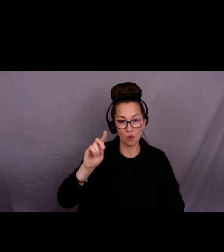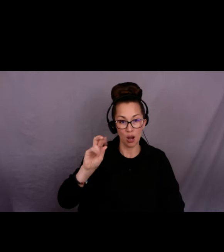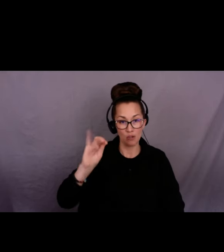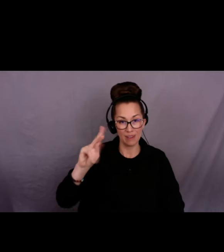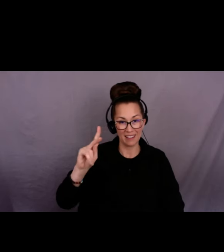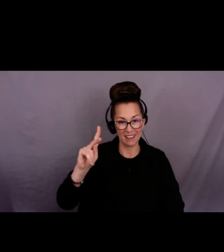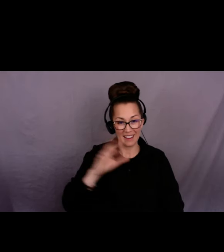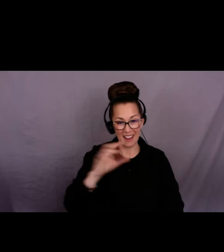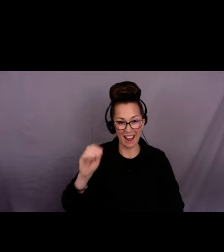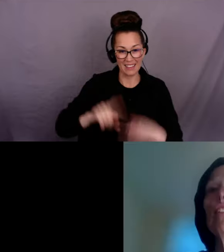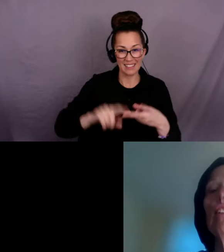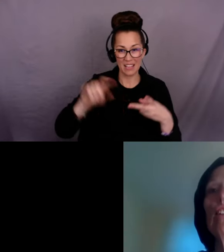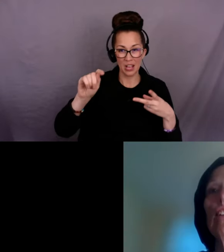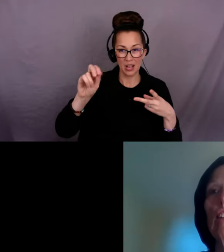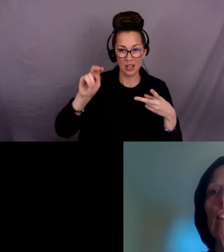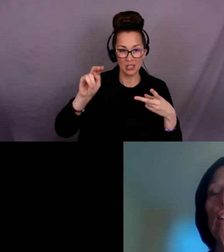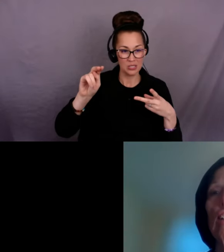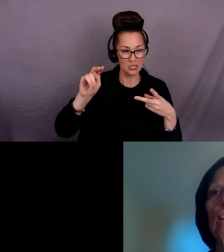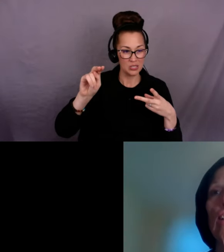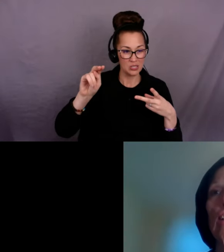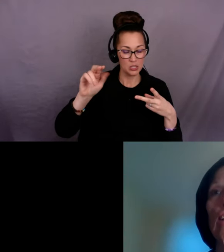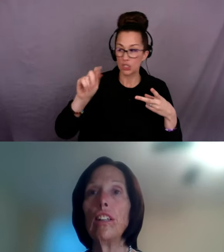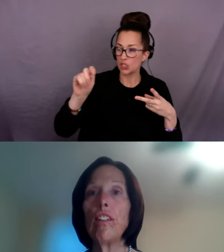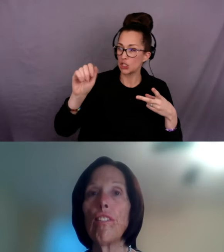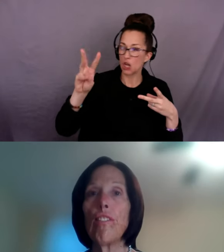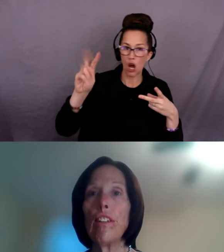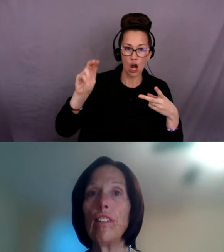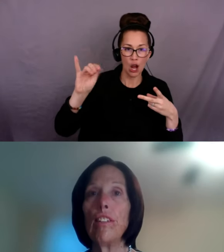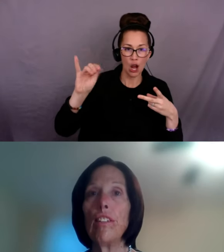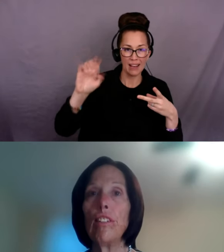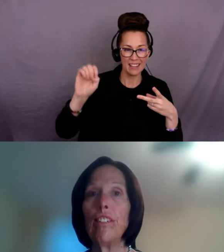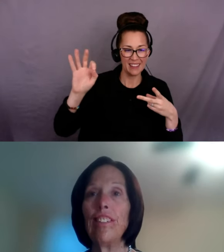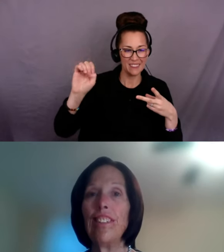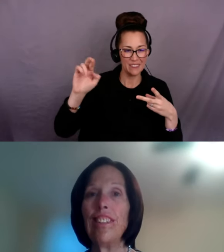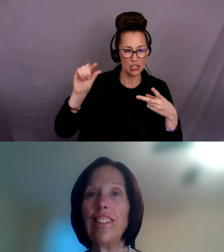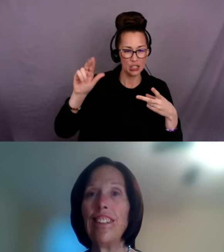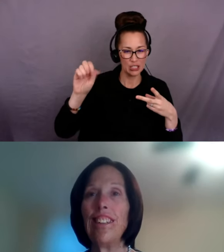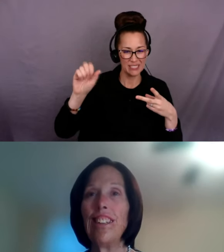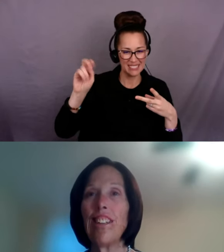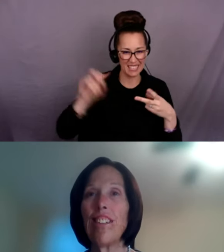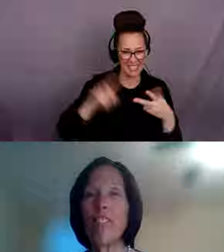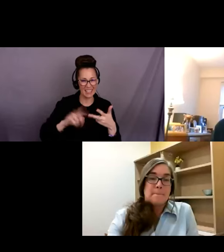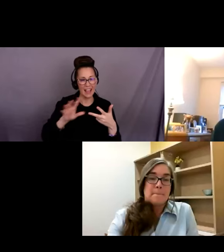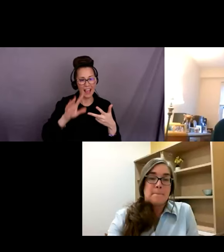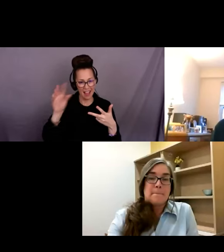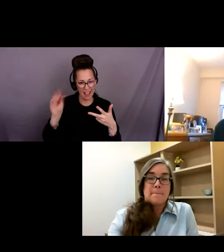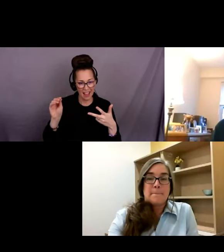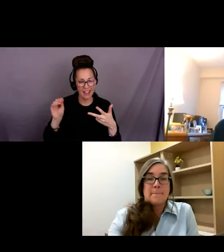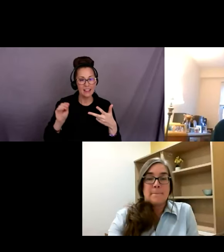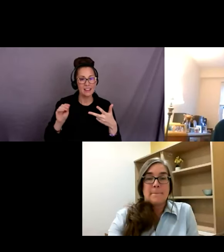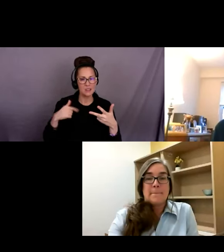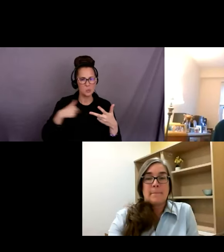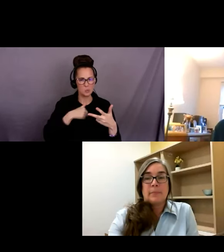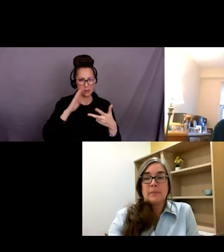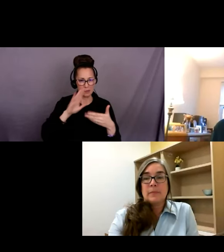and Tawnie Ferguson and Beth Haroules. There you are. And we'll all be sharing